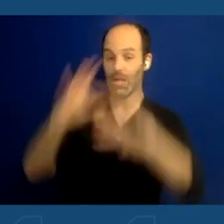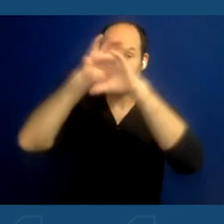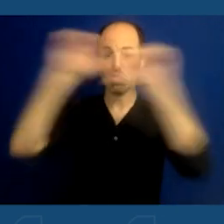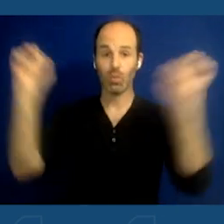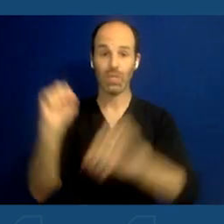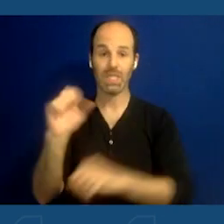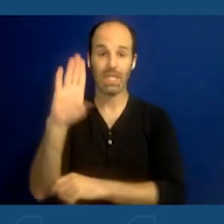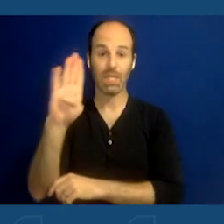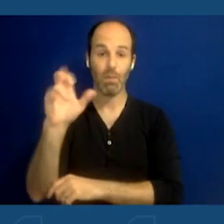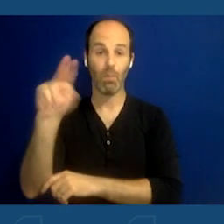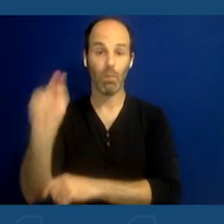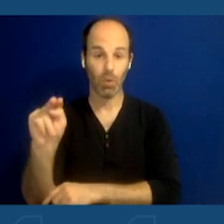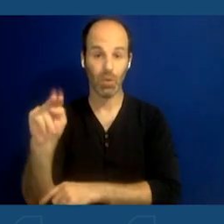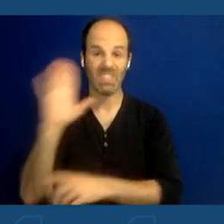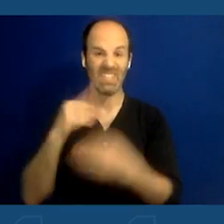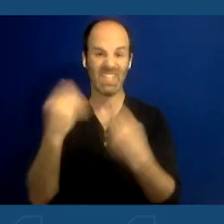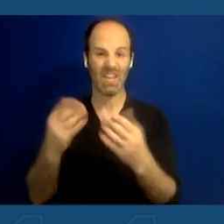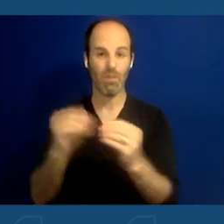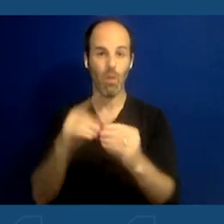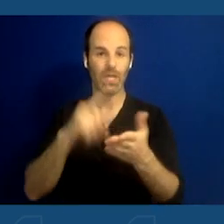investigation.